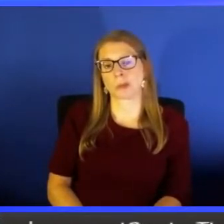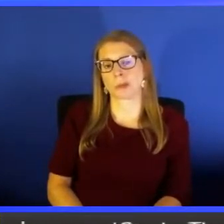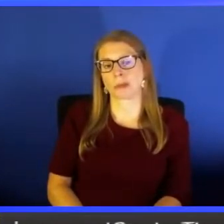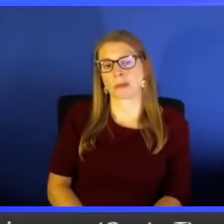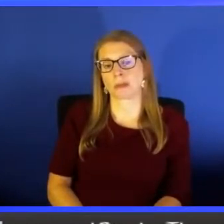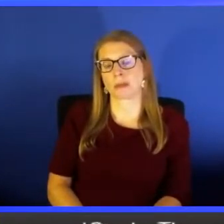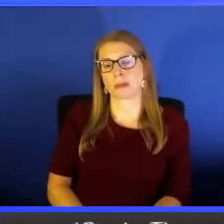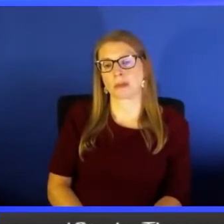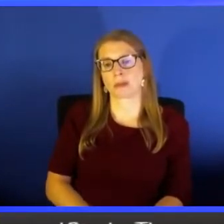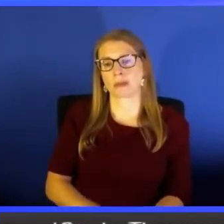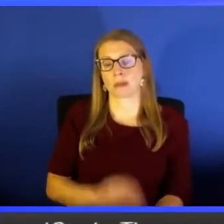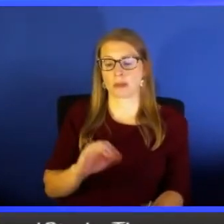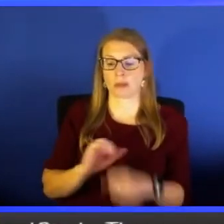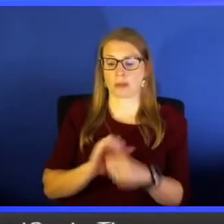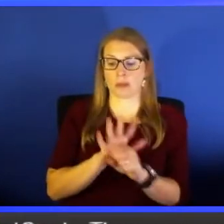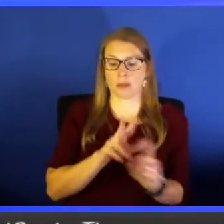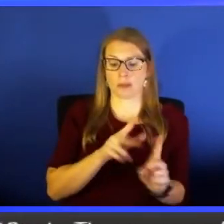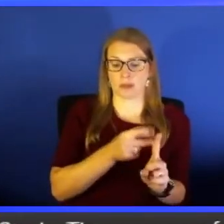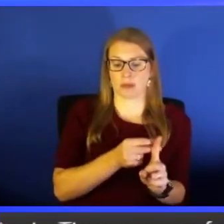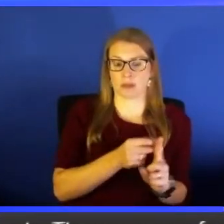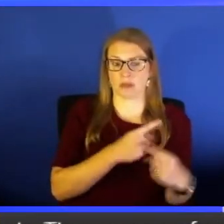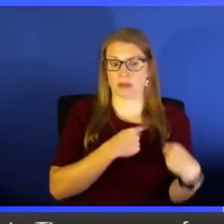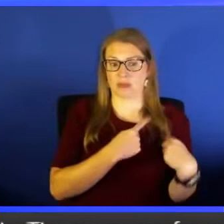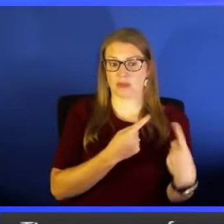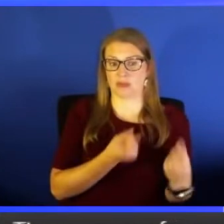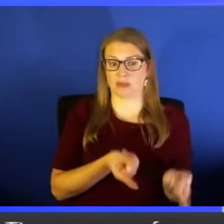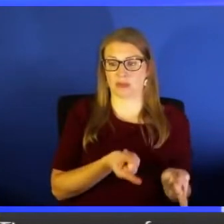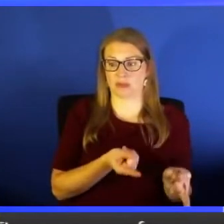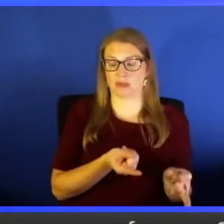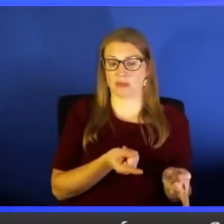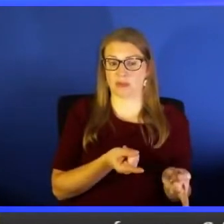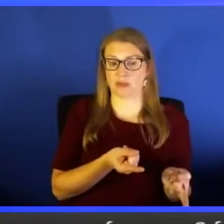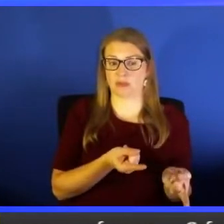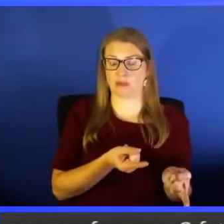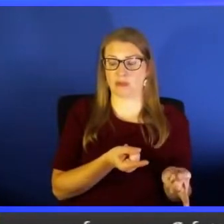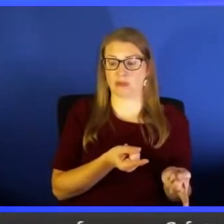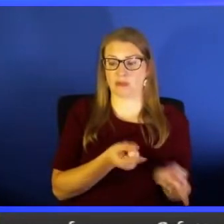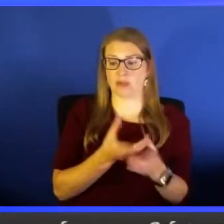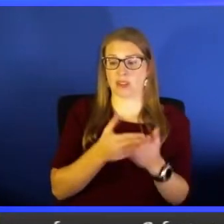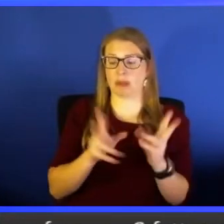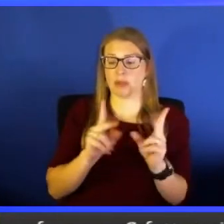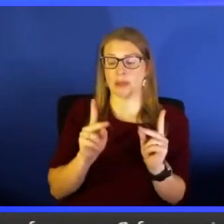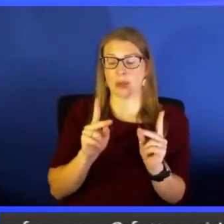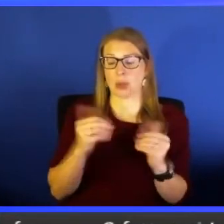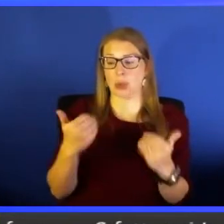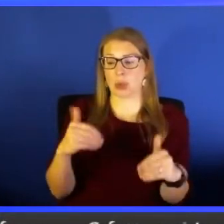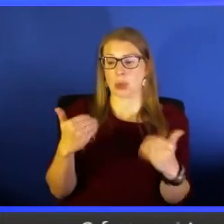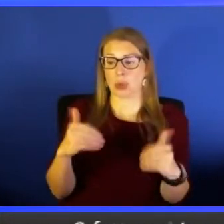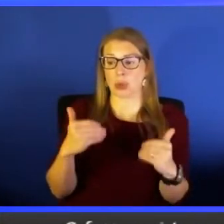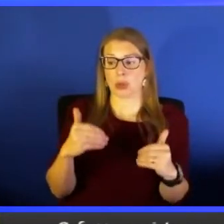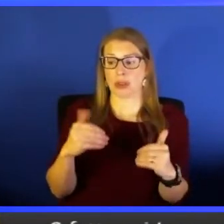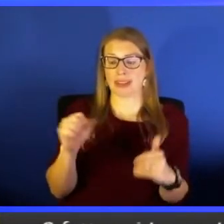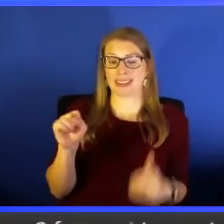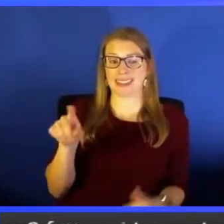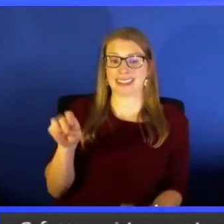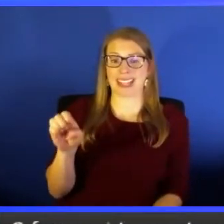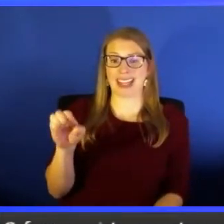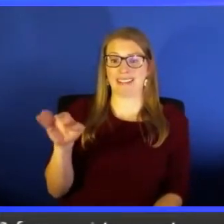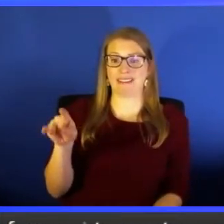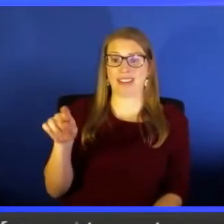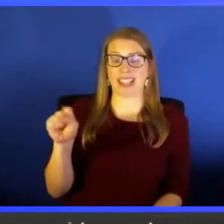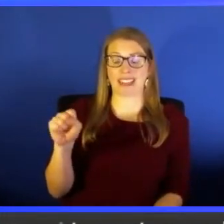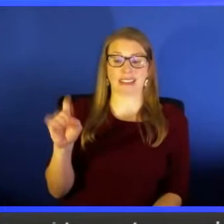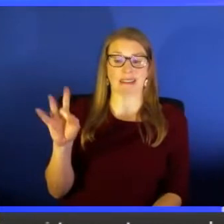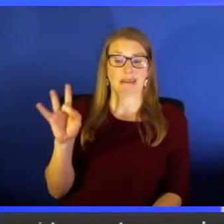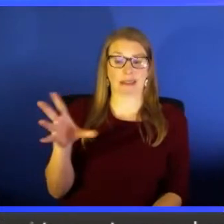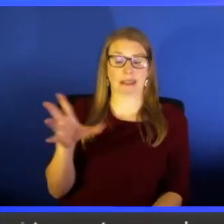COVID vaccine era, since the vaccines were rolled out. Some people get significant adverse events or side effects, and some people don't get any.